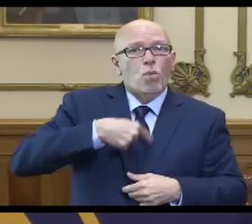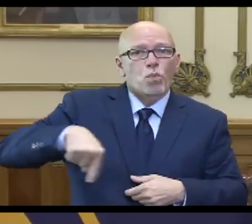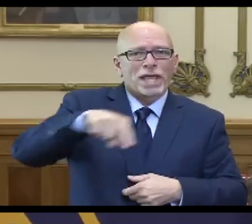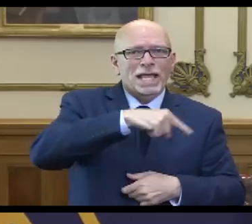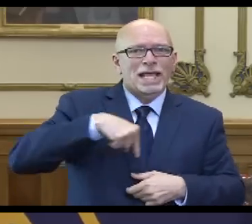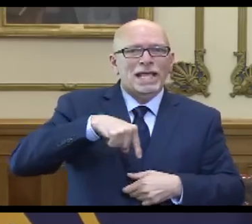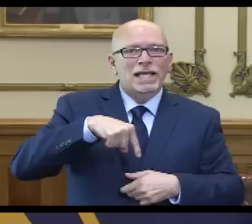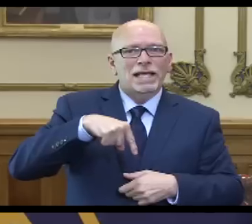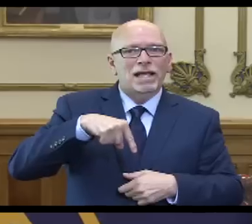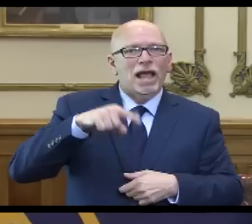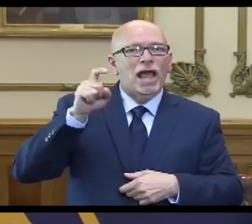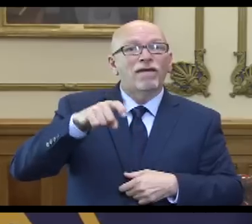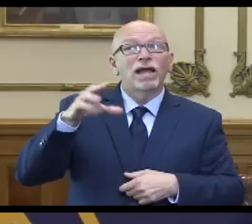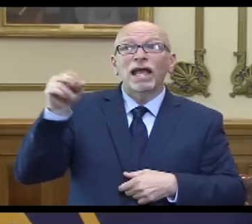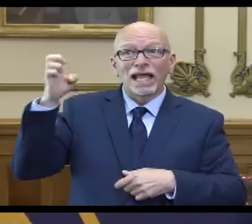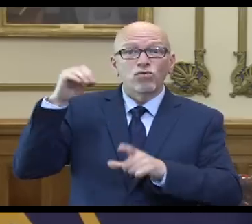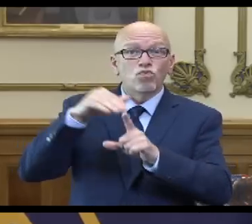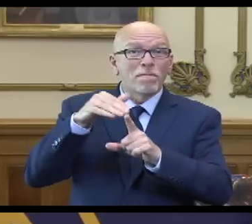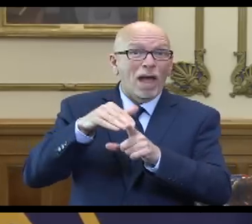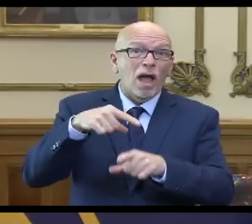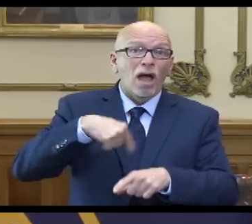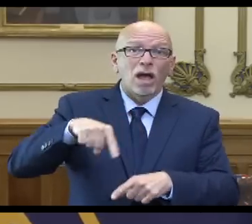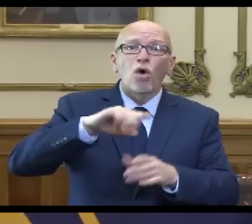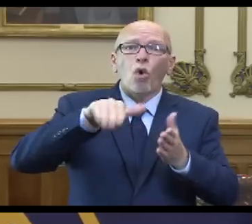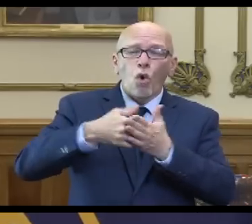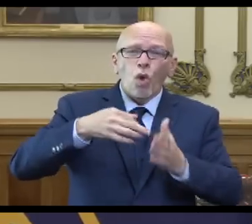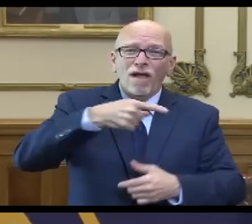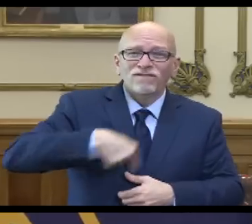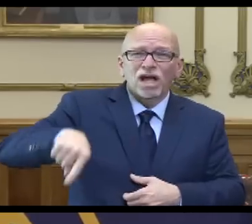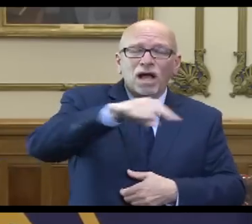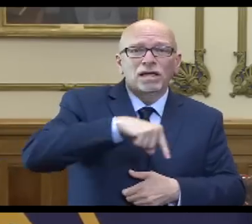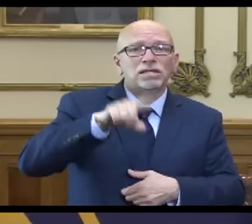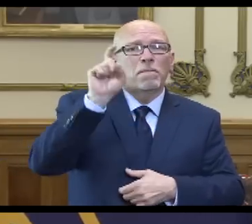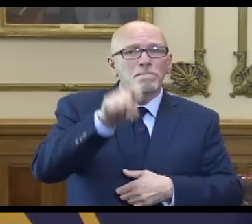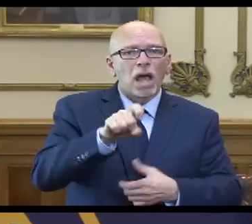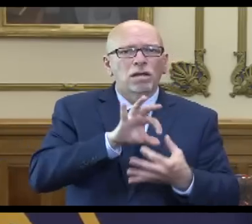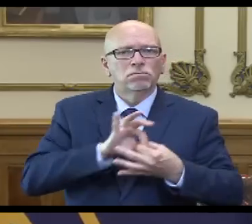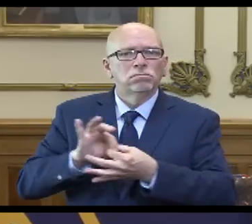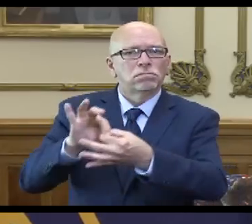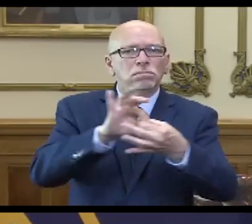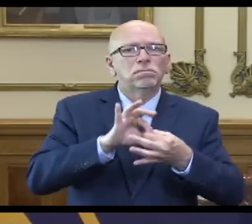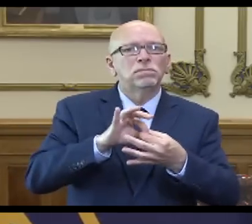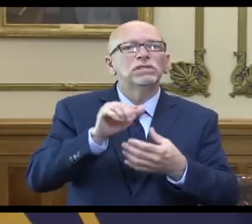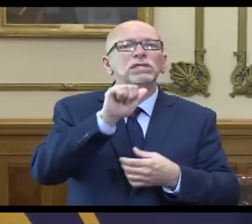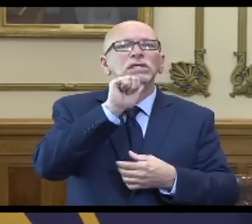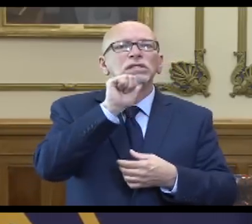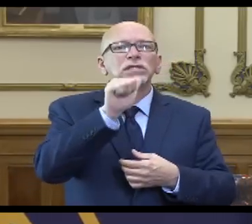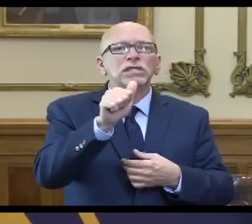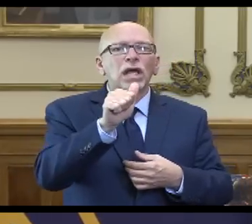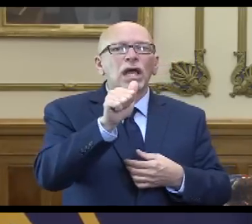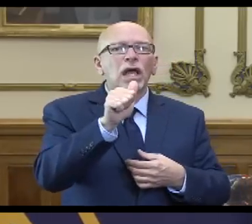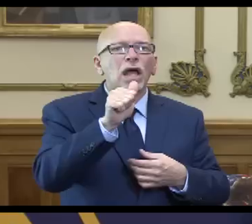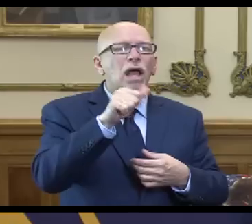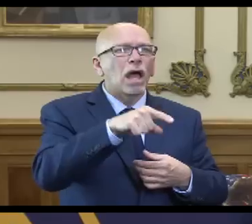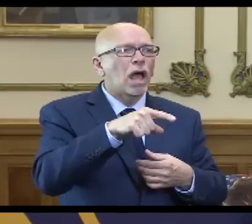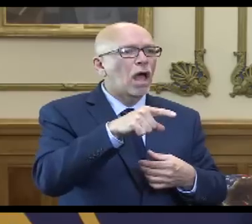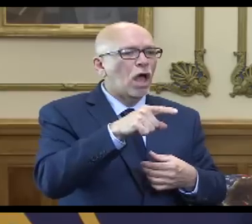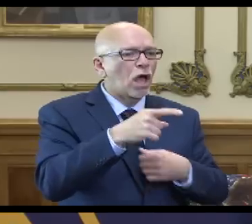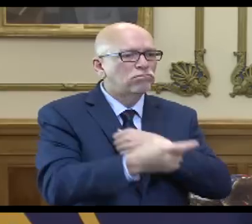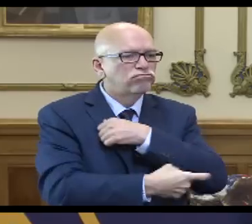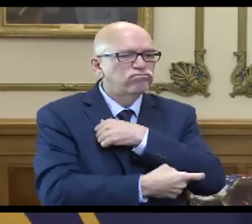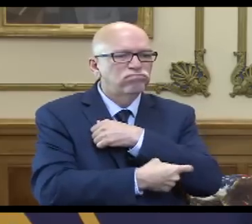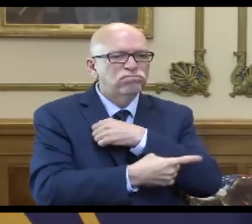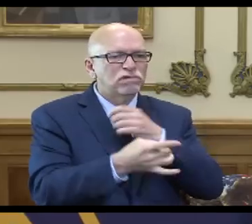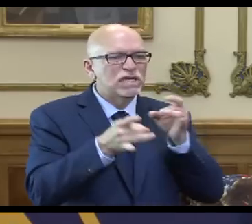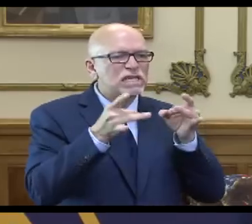he reminded that it was all of us that had to come together, that not to drink from the cup of bitterness or hatred,